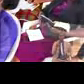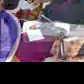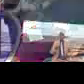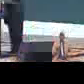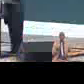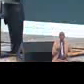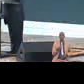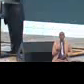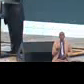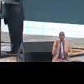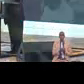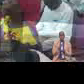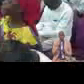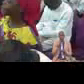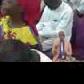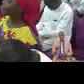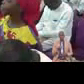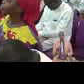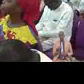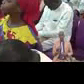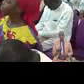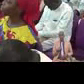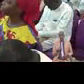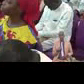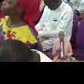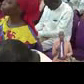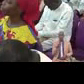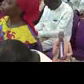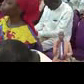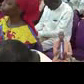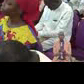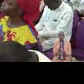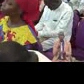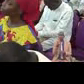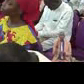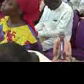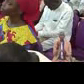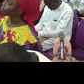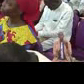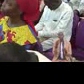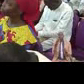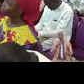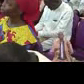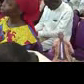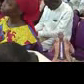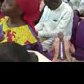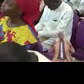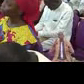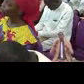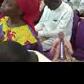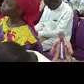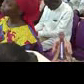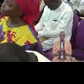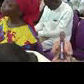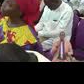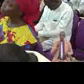That's me. I said that's me. It's not just word of mouth. That is me.